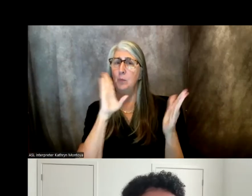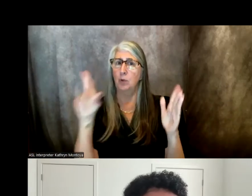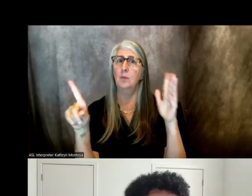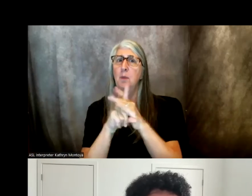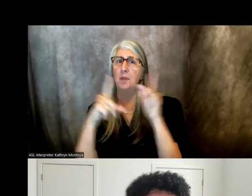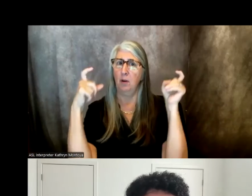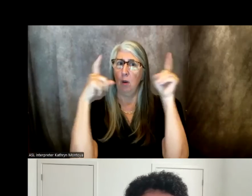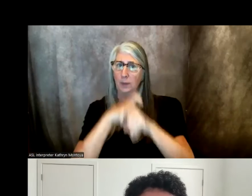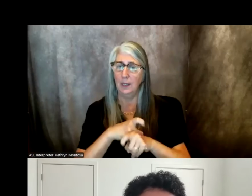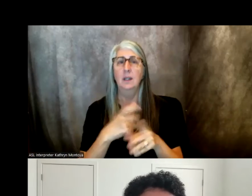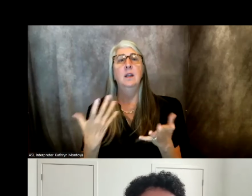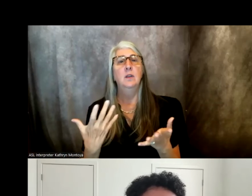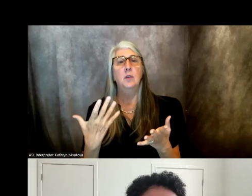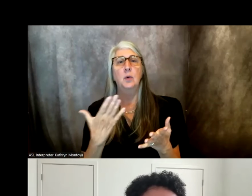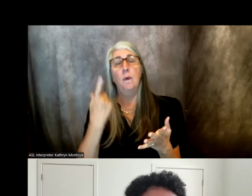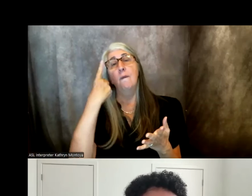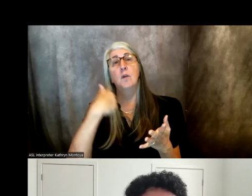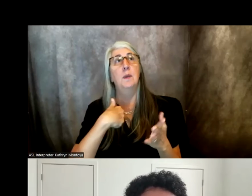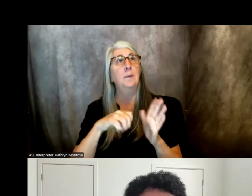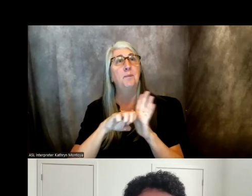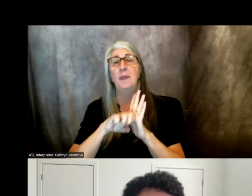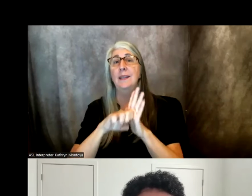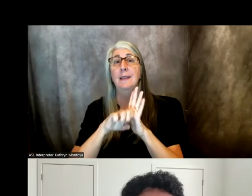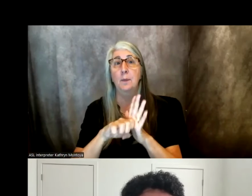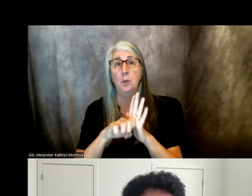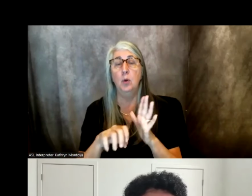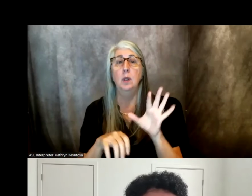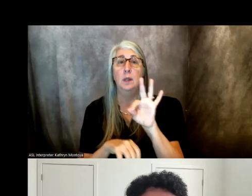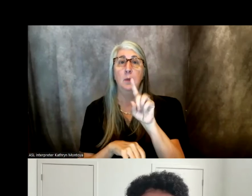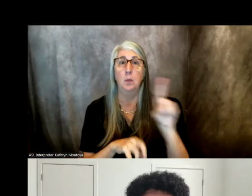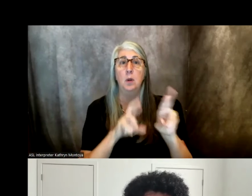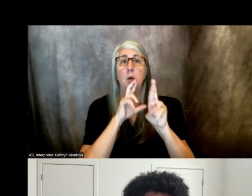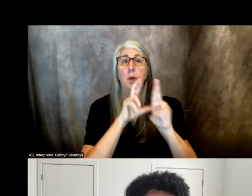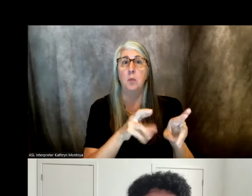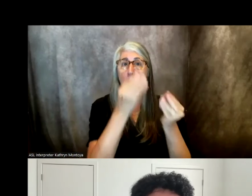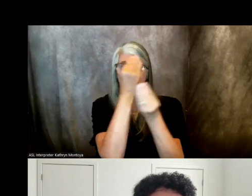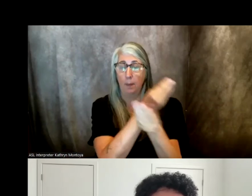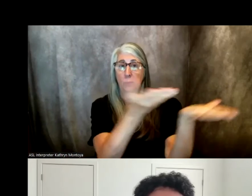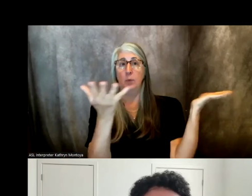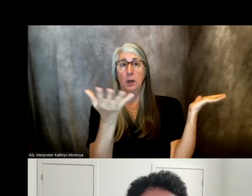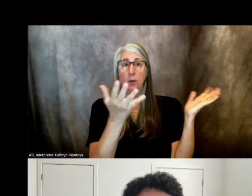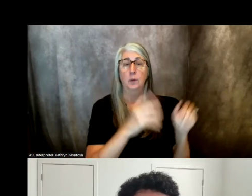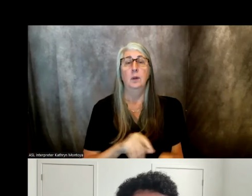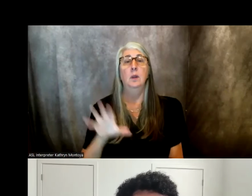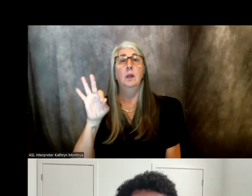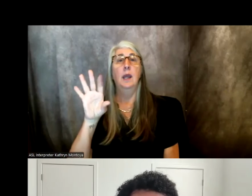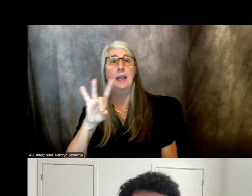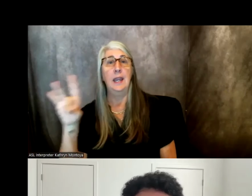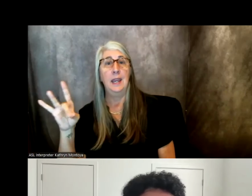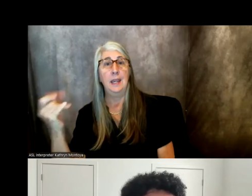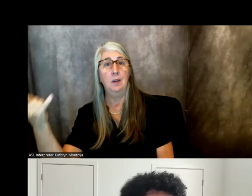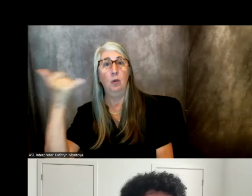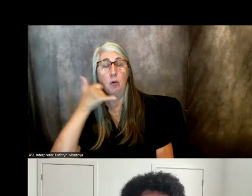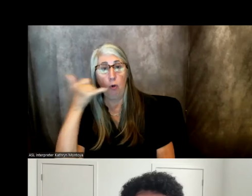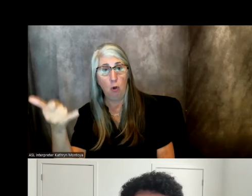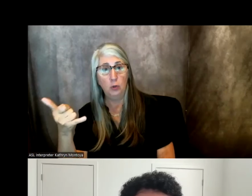through. I like to use the example that 911 calls are recorded and made public record, whereas 988 calls, if they